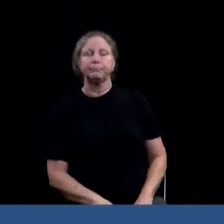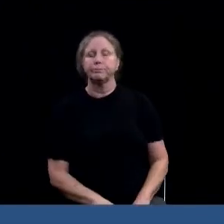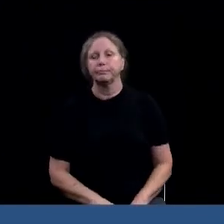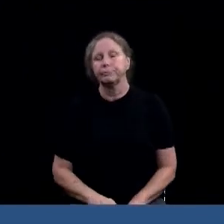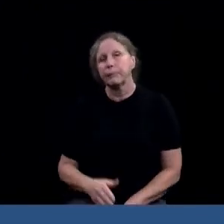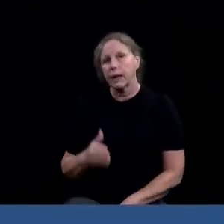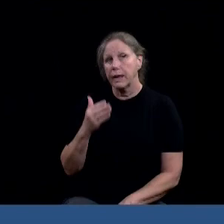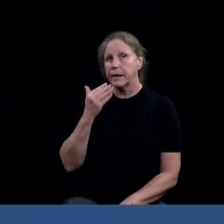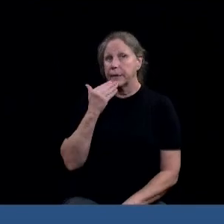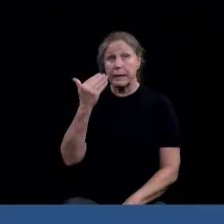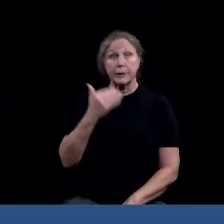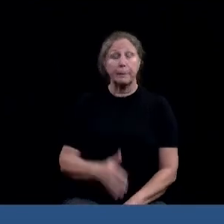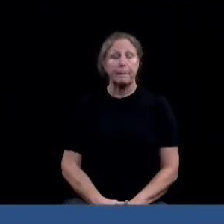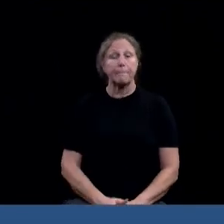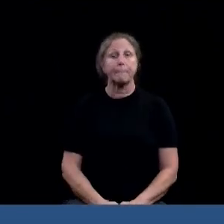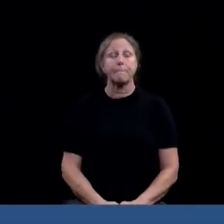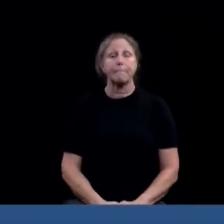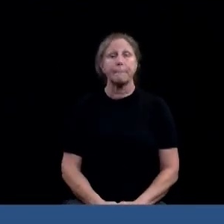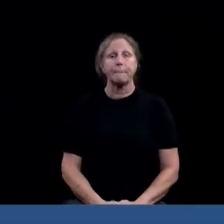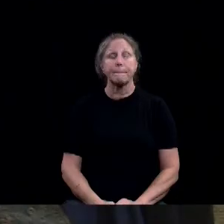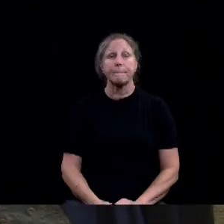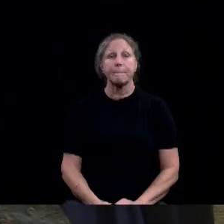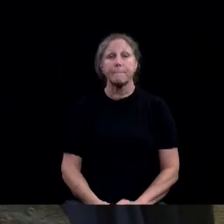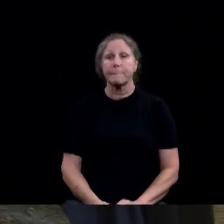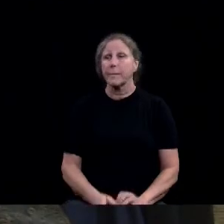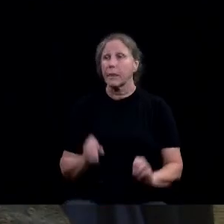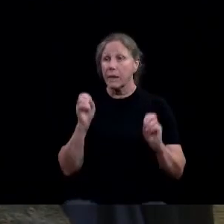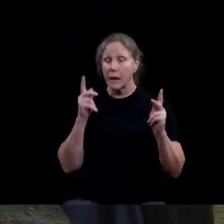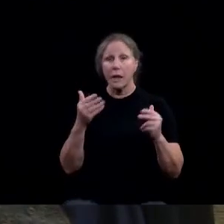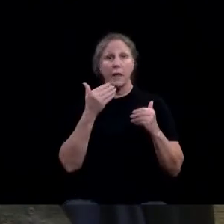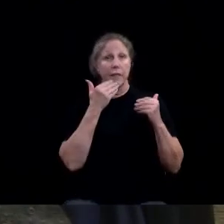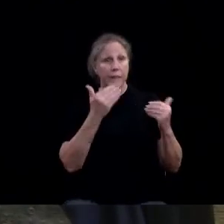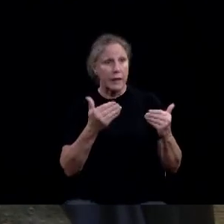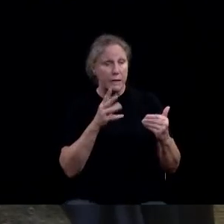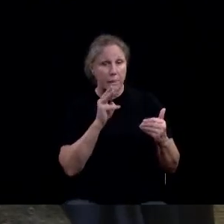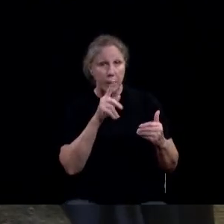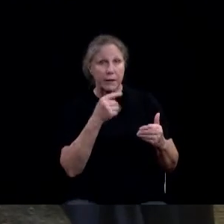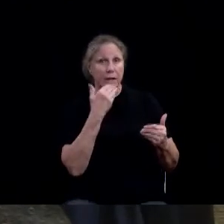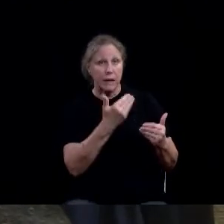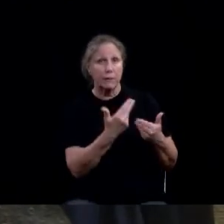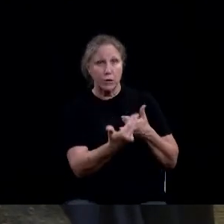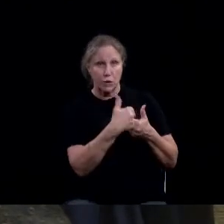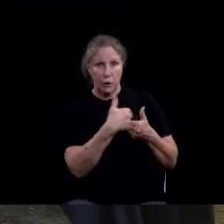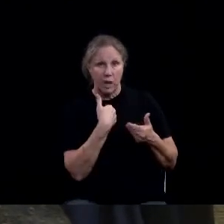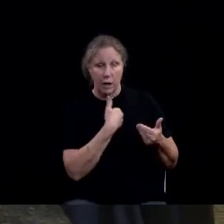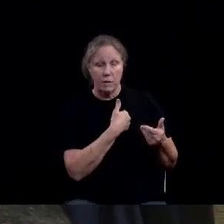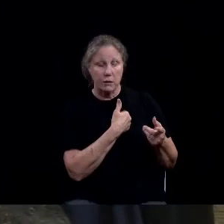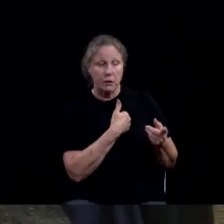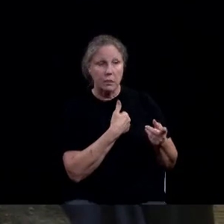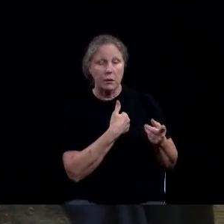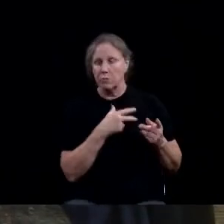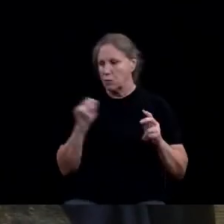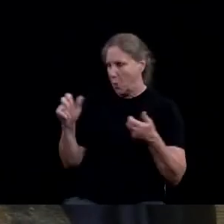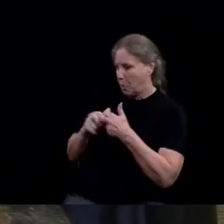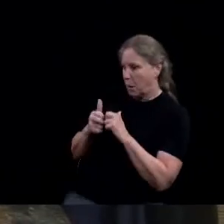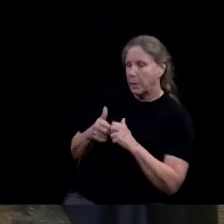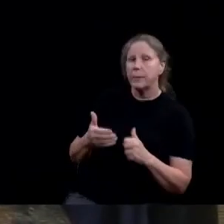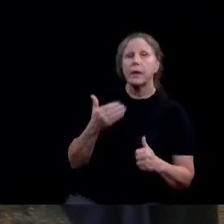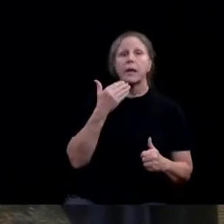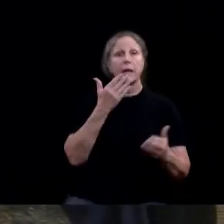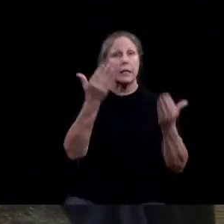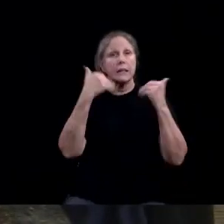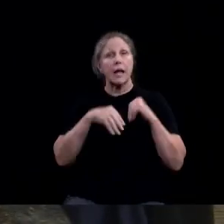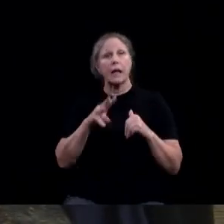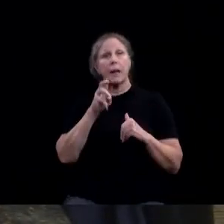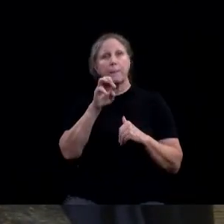All right. Thanks, Millette and the team, for joining us. No problem. Next up, Mayor and Council, we have our final work session. It's